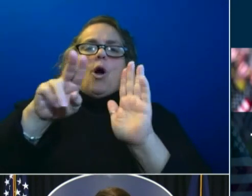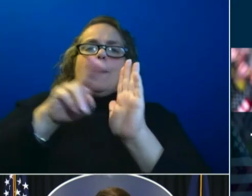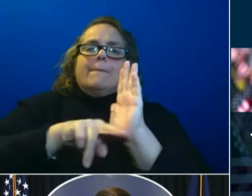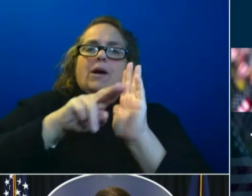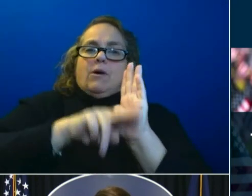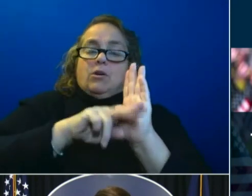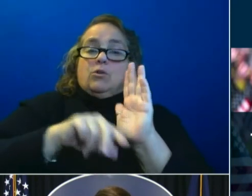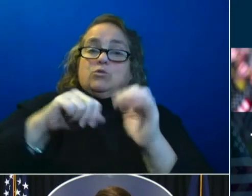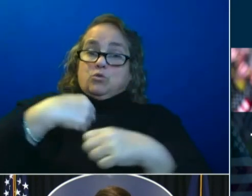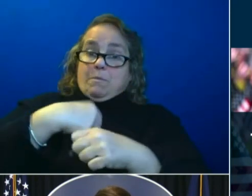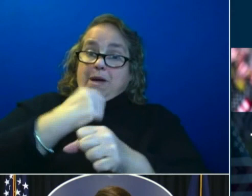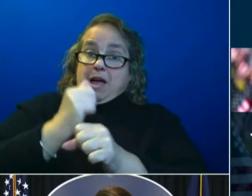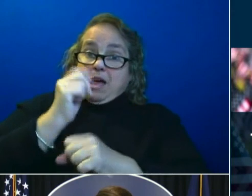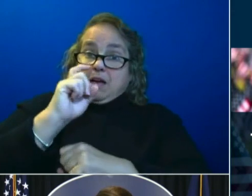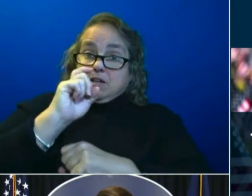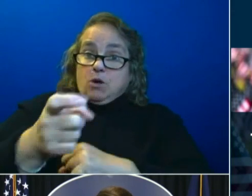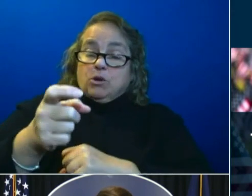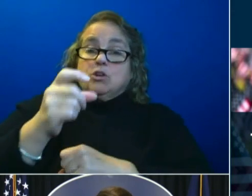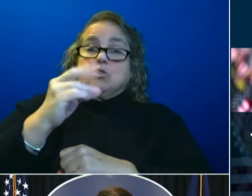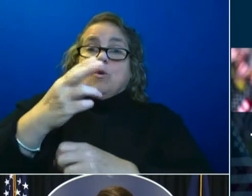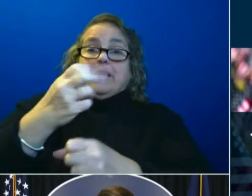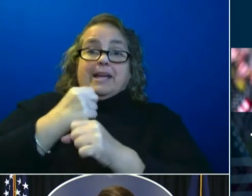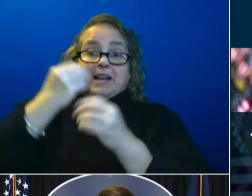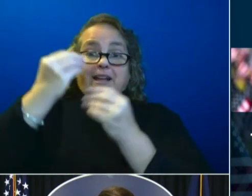visit the Team Kentucky COVID